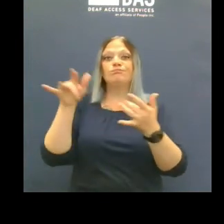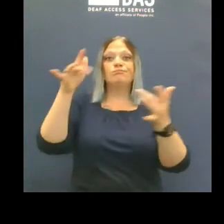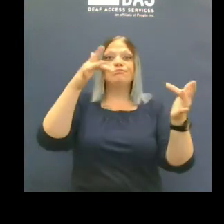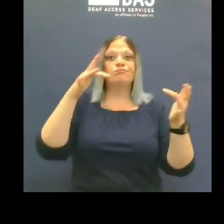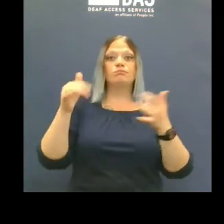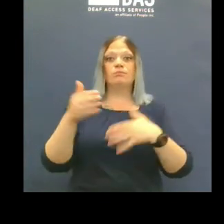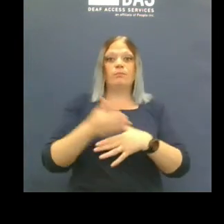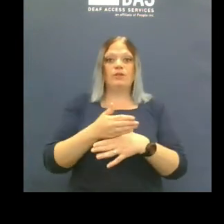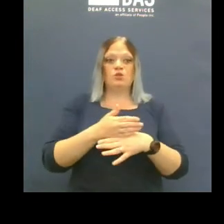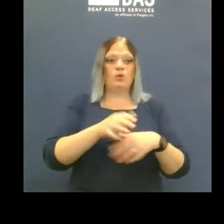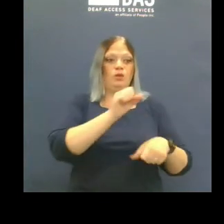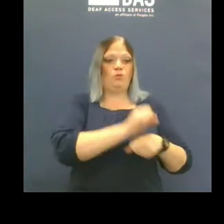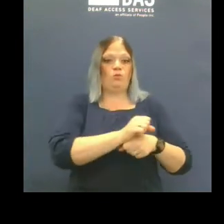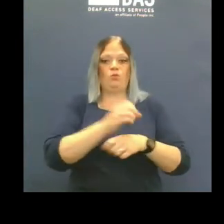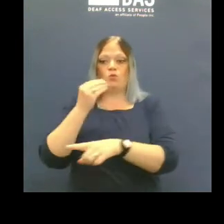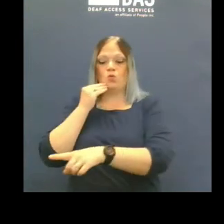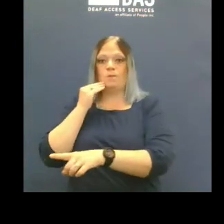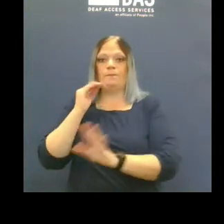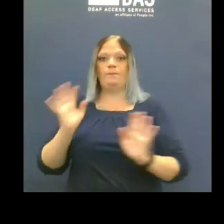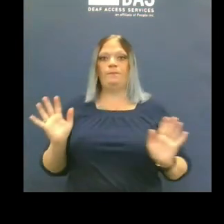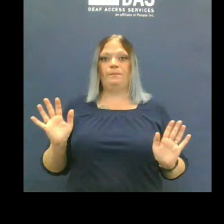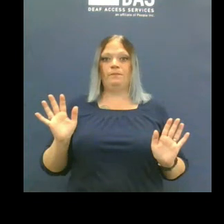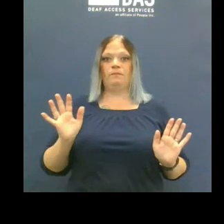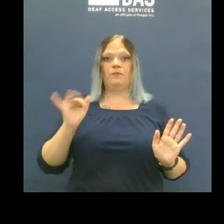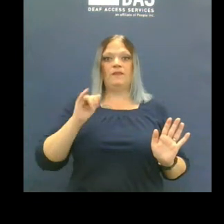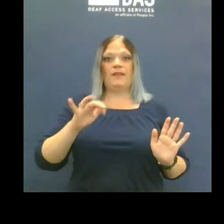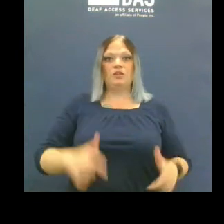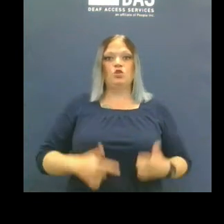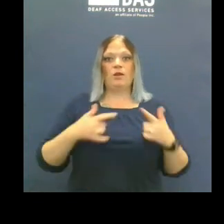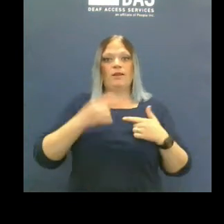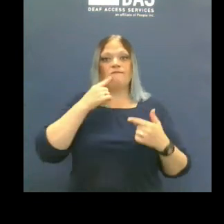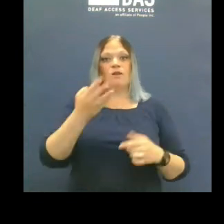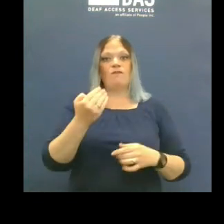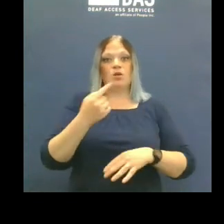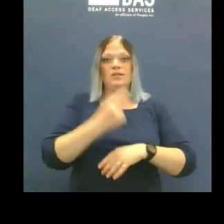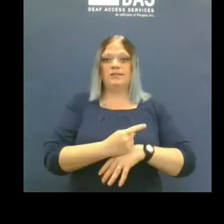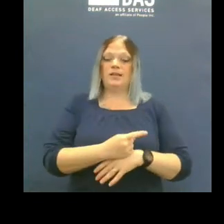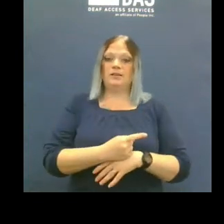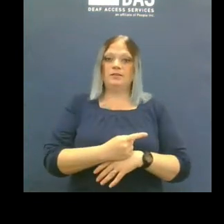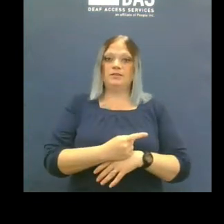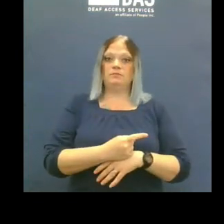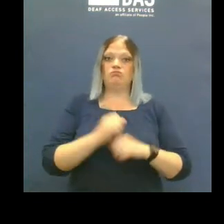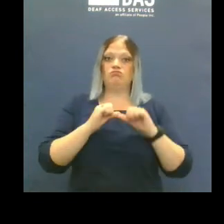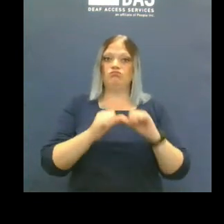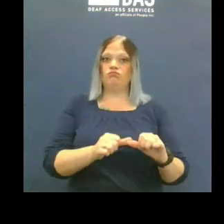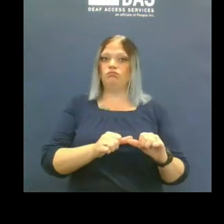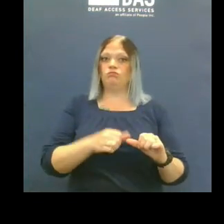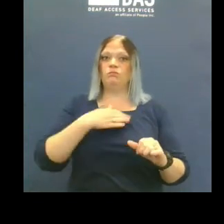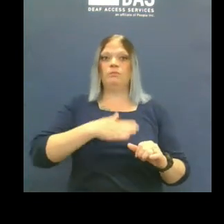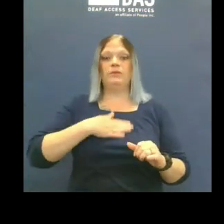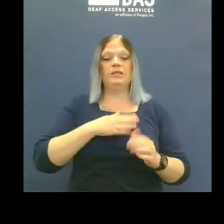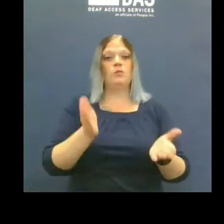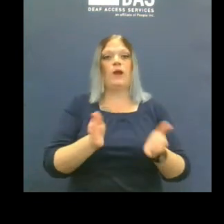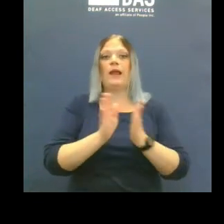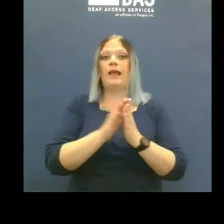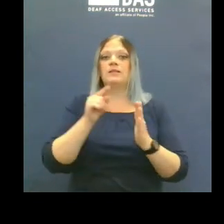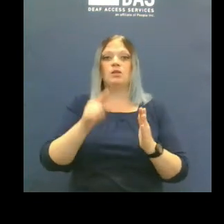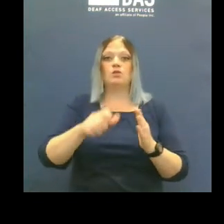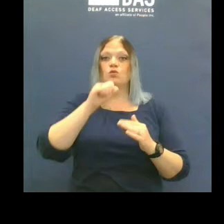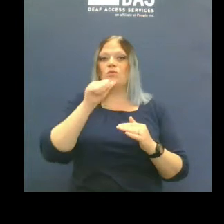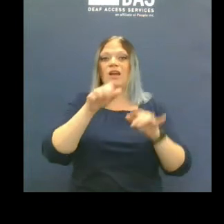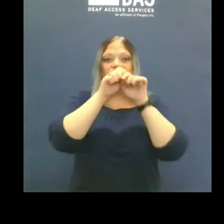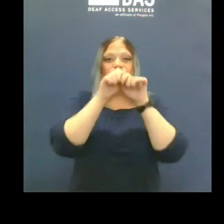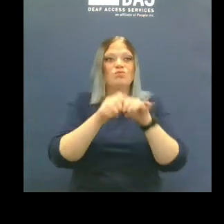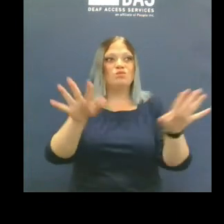in between work and home. So that is your life for 14 days. So please, it's because we're asking you not to